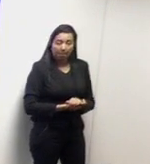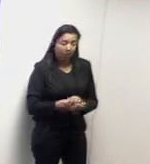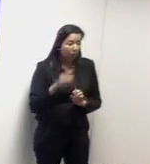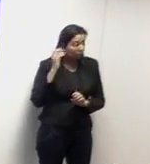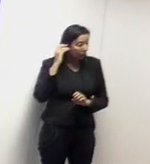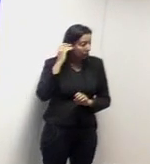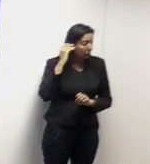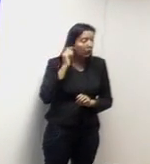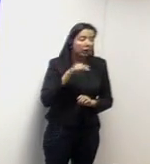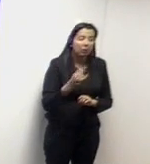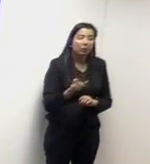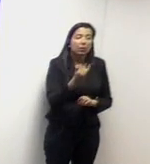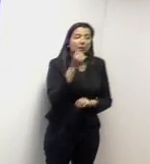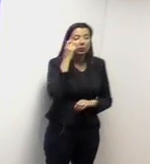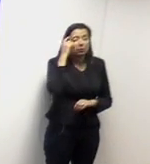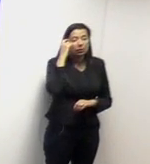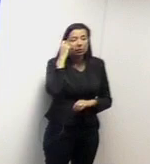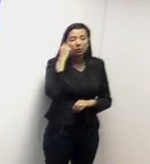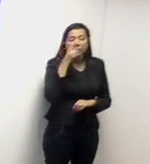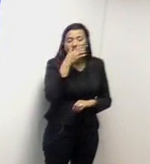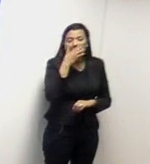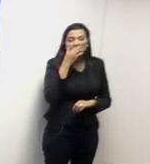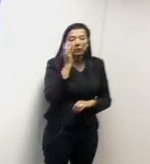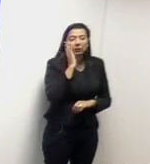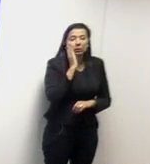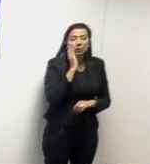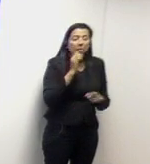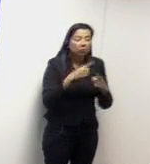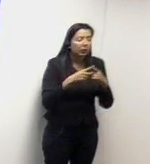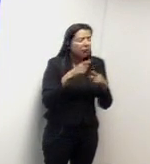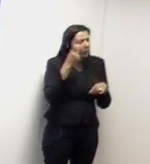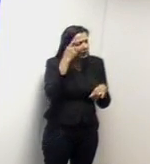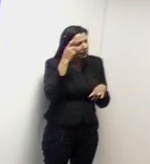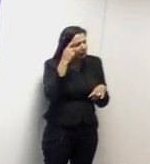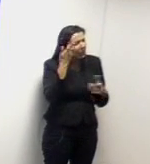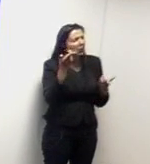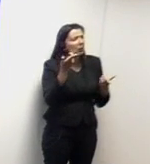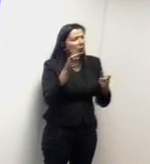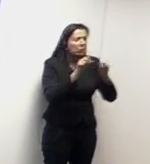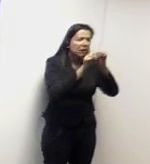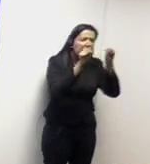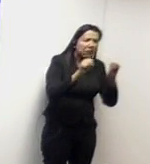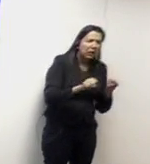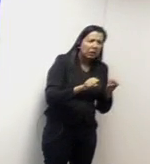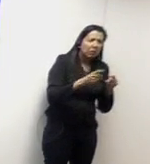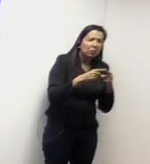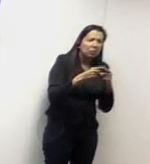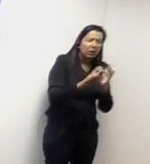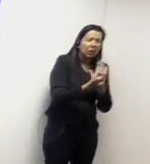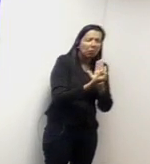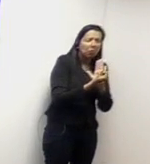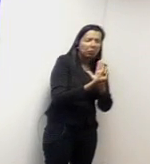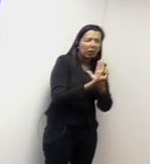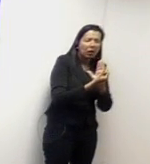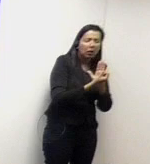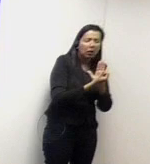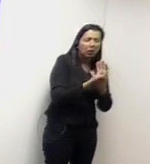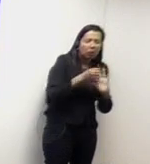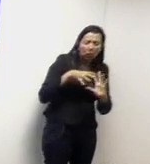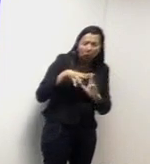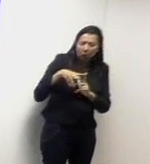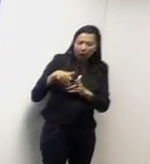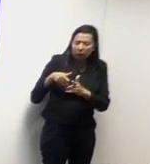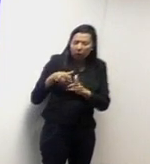sometimes. Why do we want to use systems thinking? Because it models ecosystems, interconnected systems that have complex feedback.